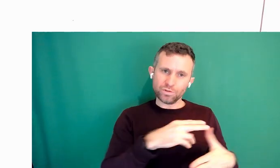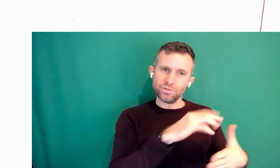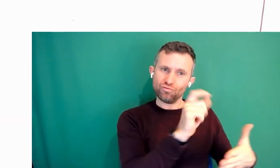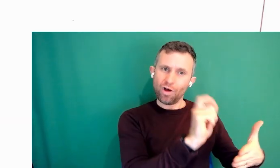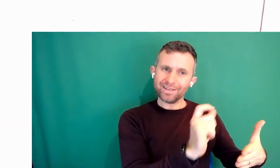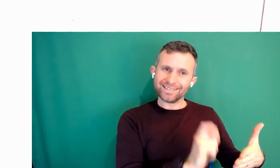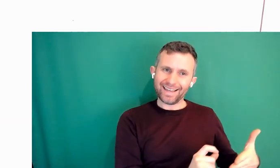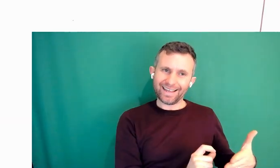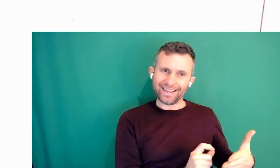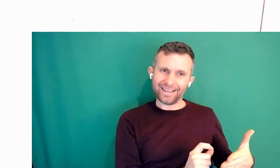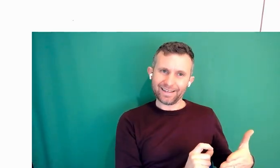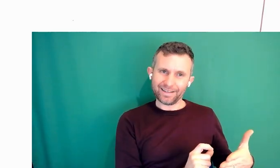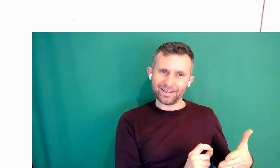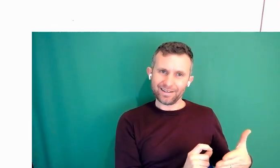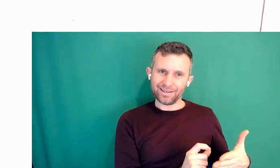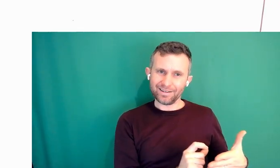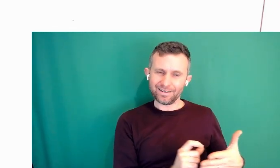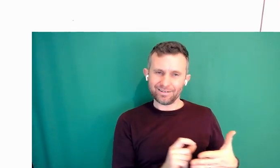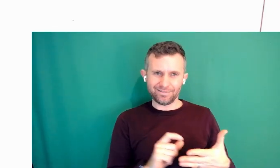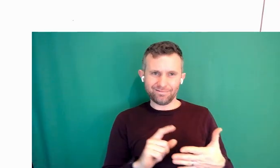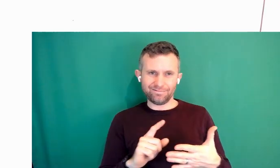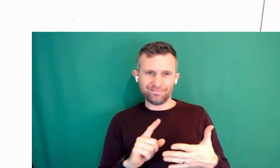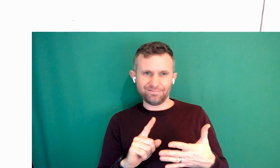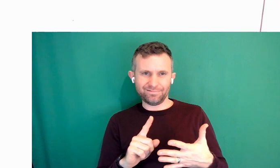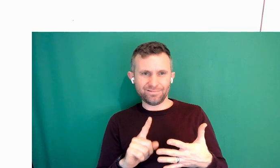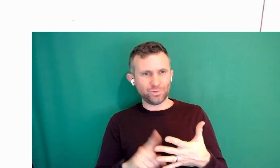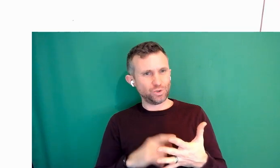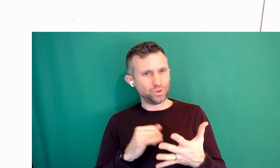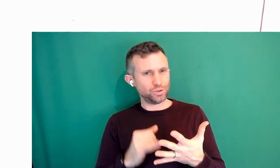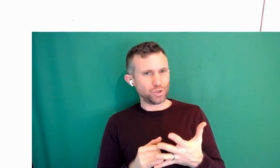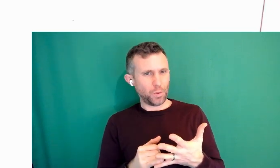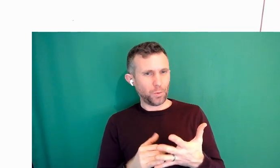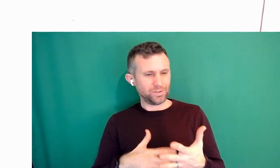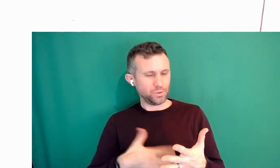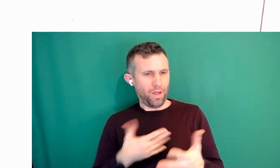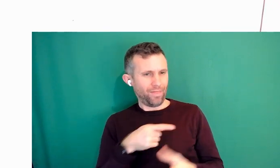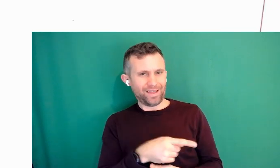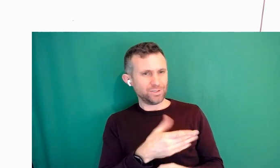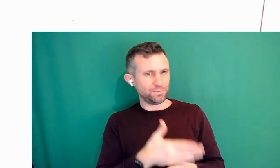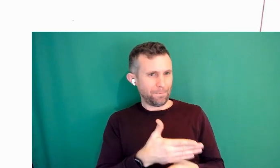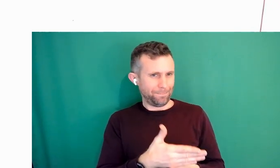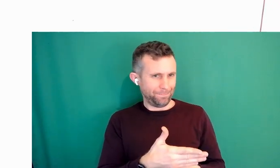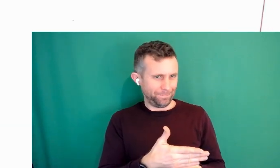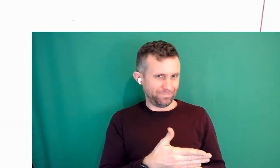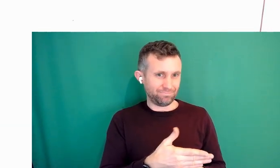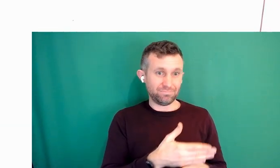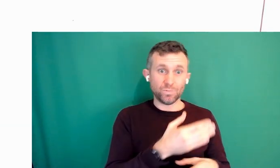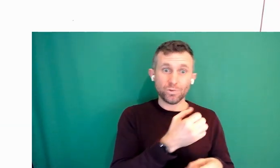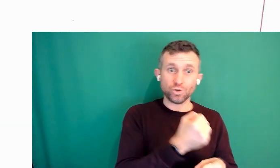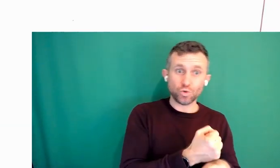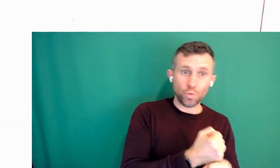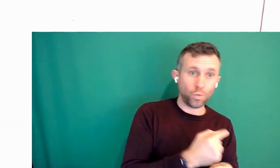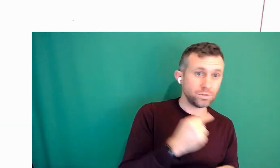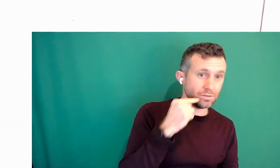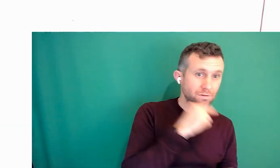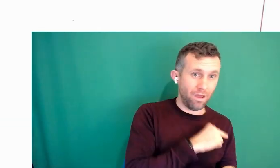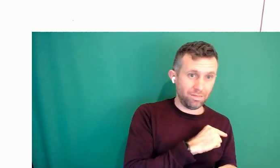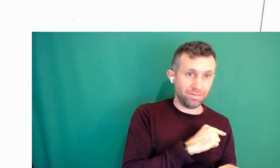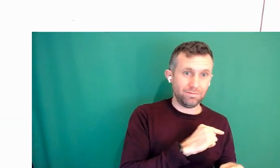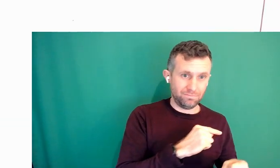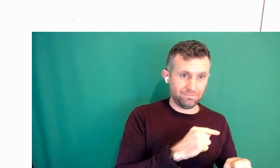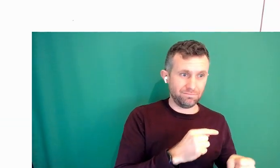Soane, referred to a lot of his buildings. For example,